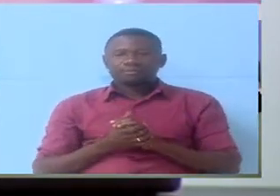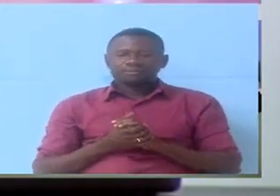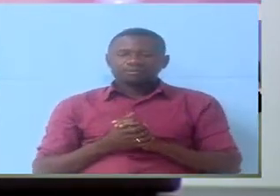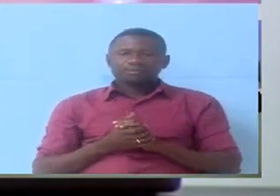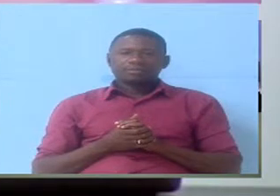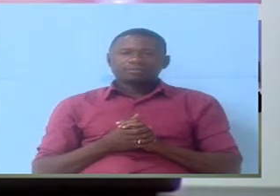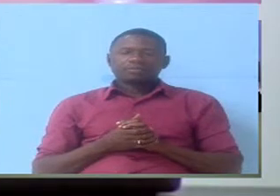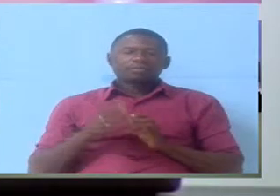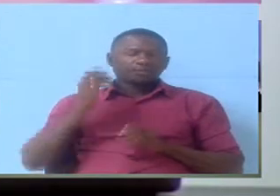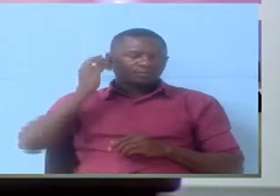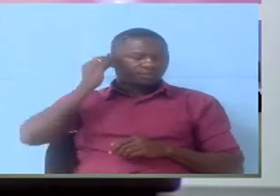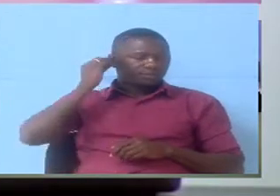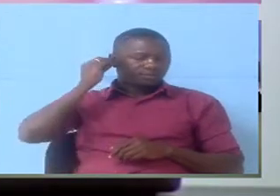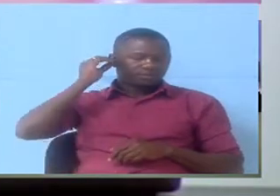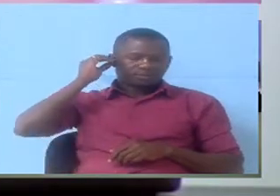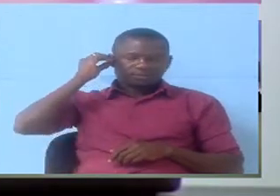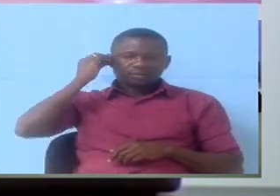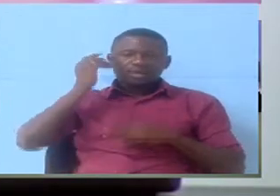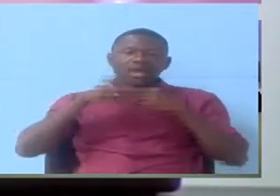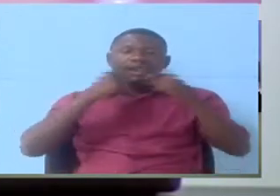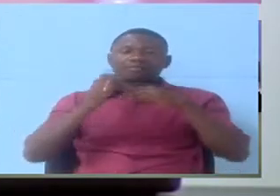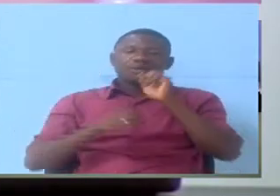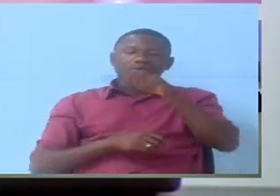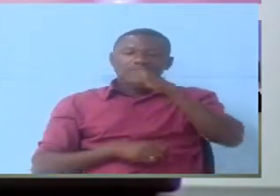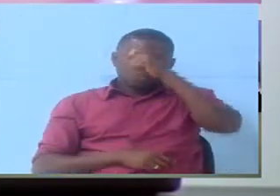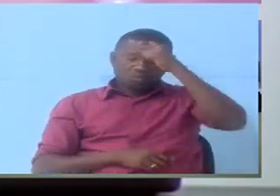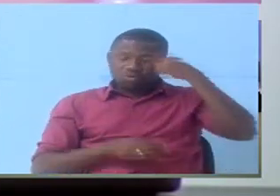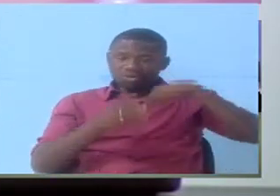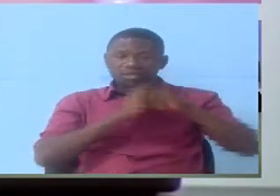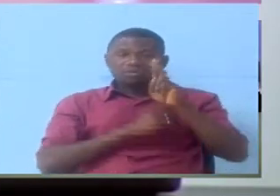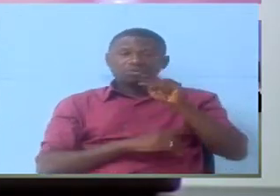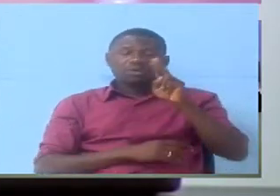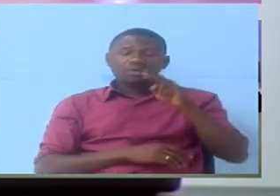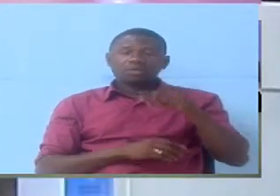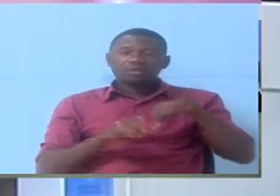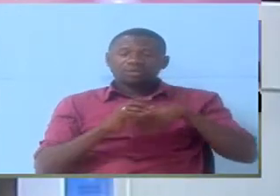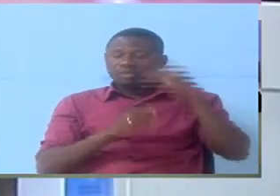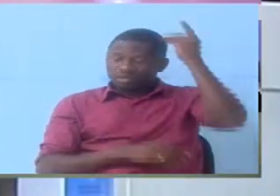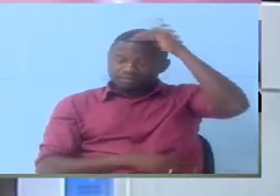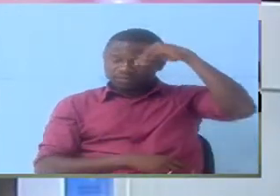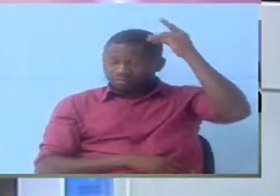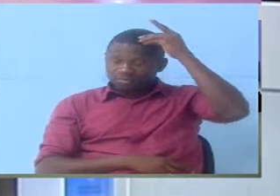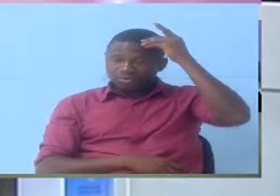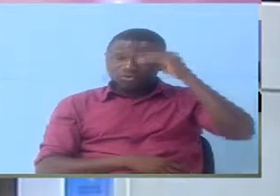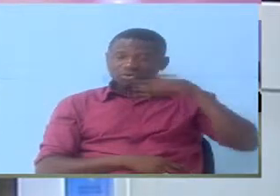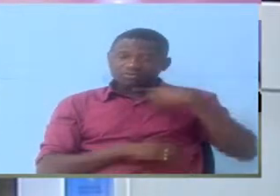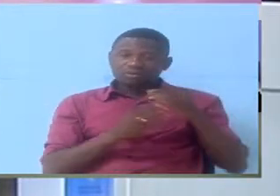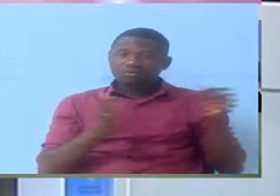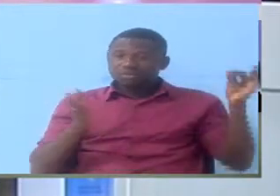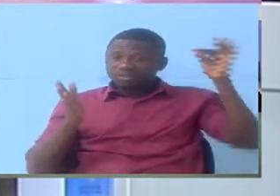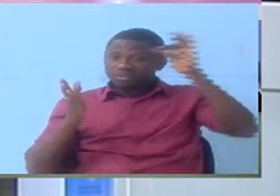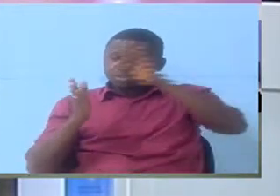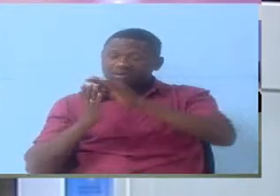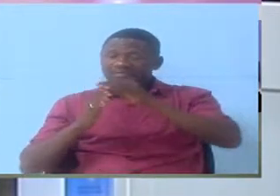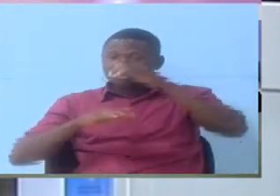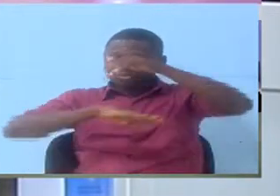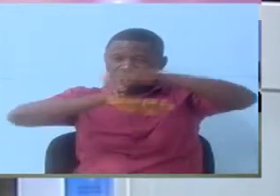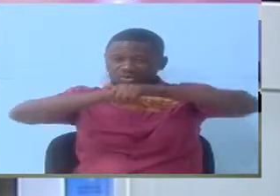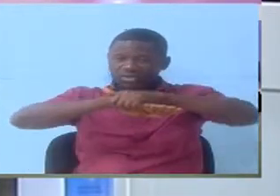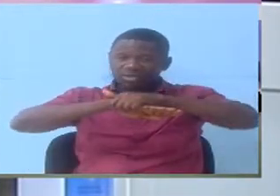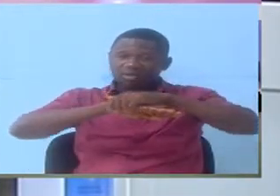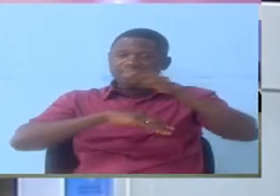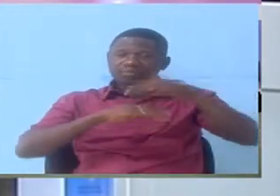in the UN, in the UN in Darfur, mm-hmm, you went to the UK for some further studies. Yes, council actually. Council